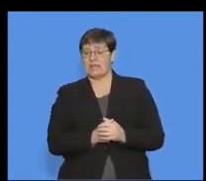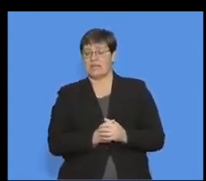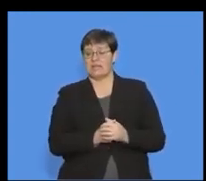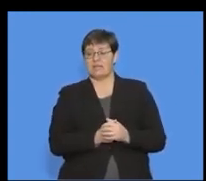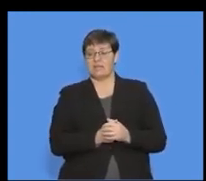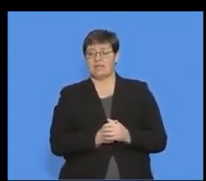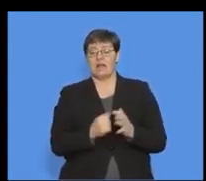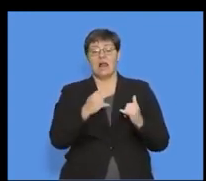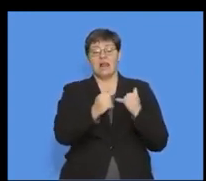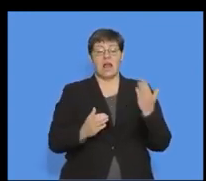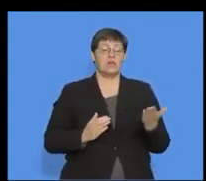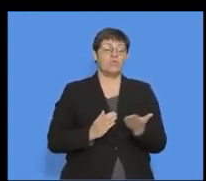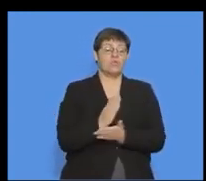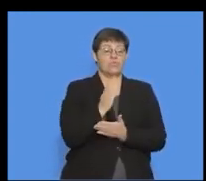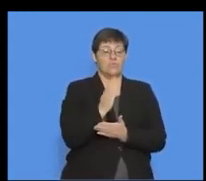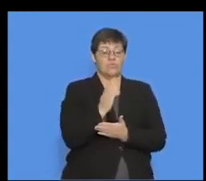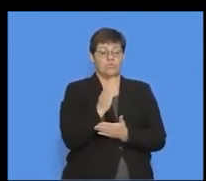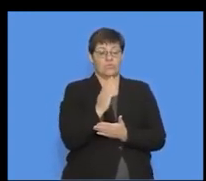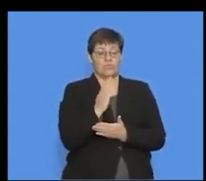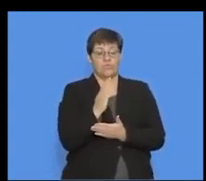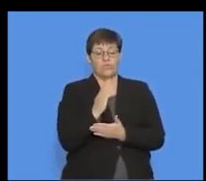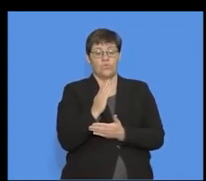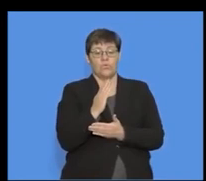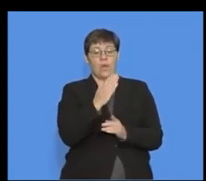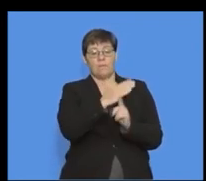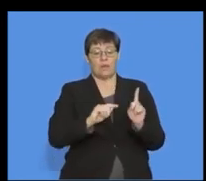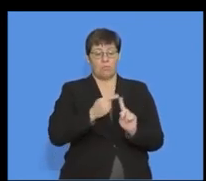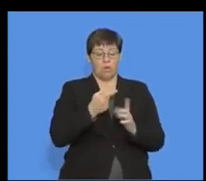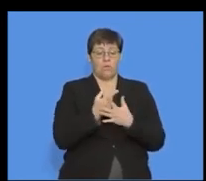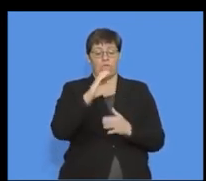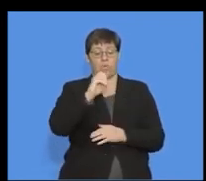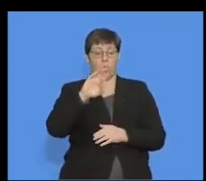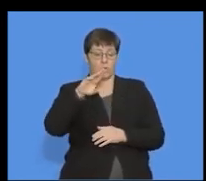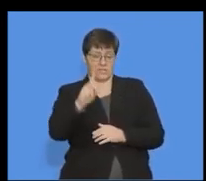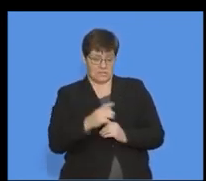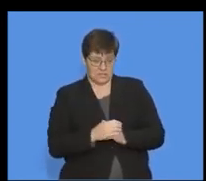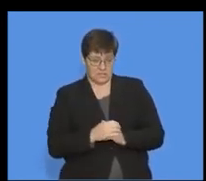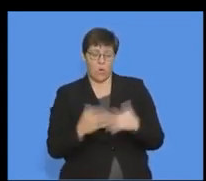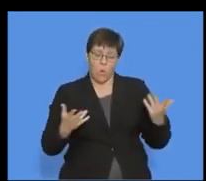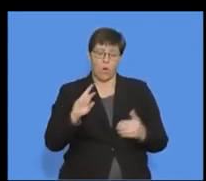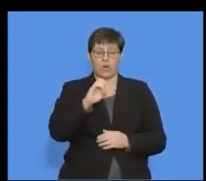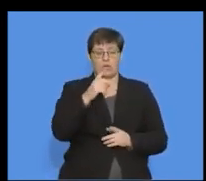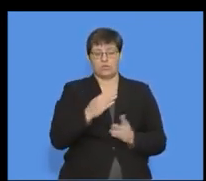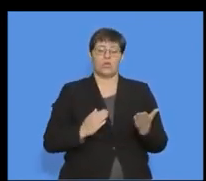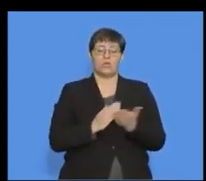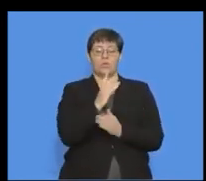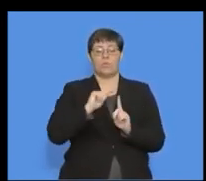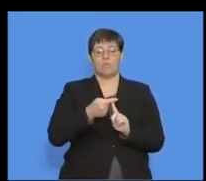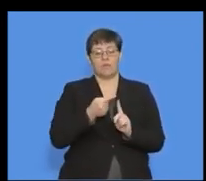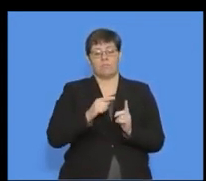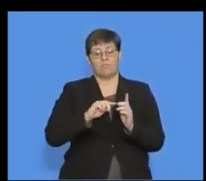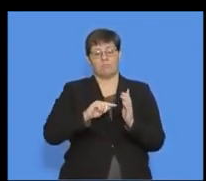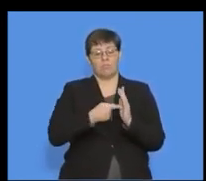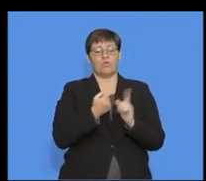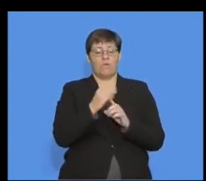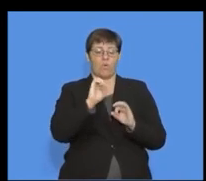line passing through the midpoint of a chord, right? Or radius passing through the midpoint of the